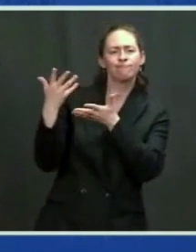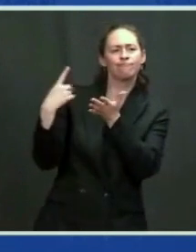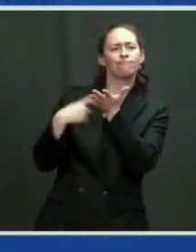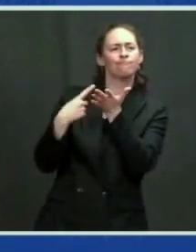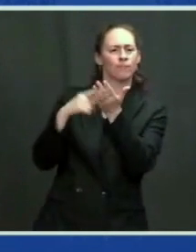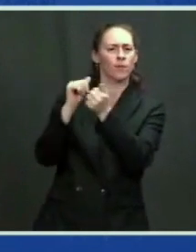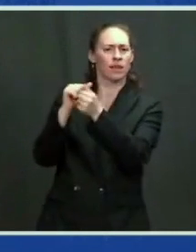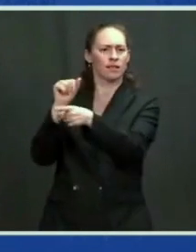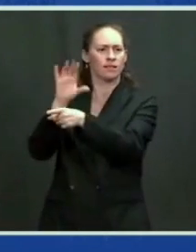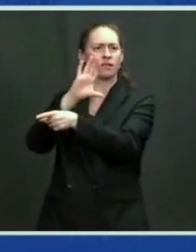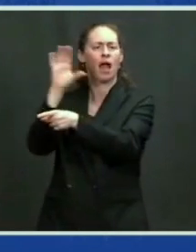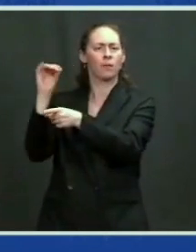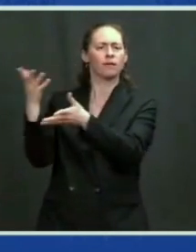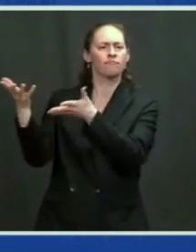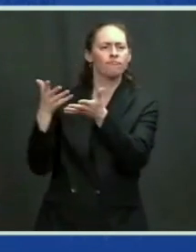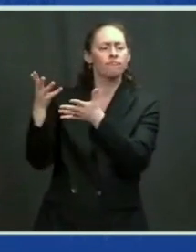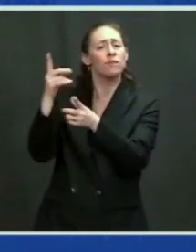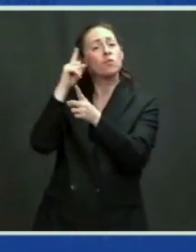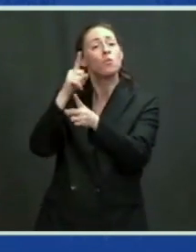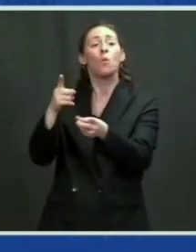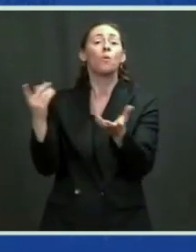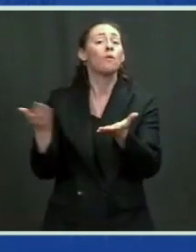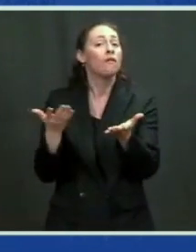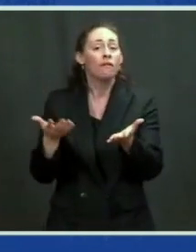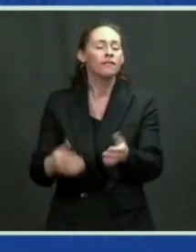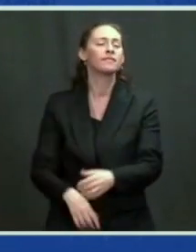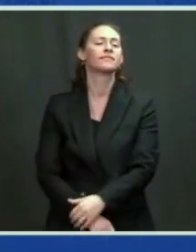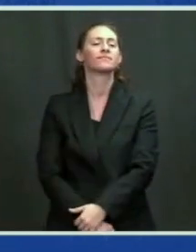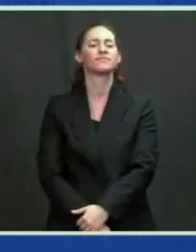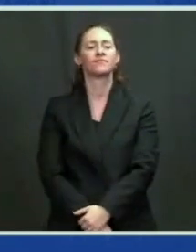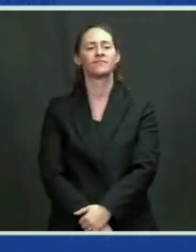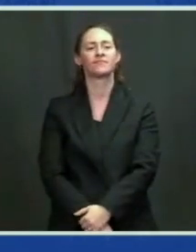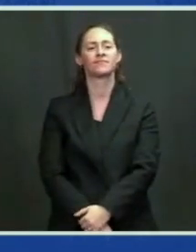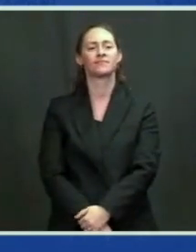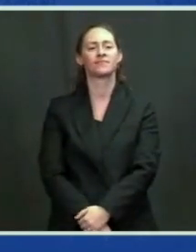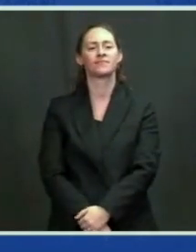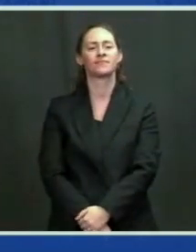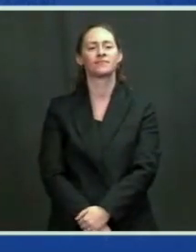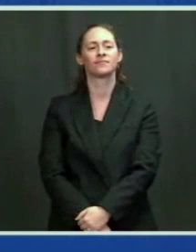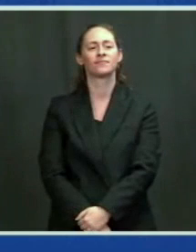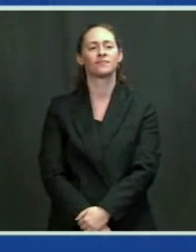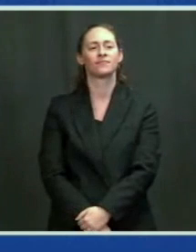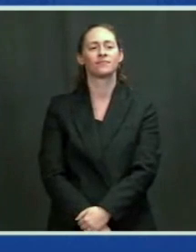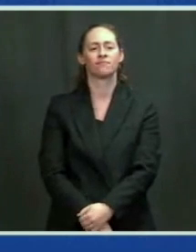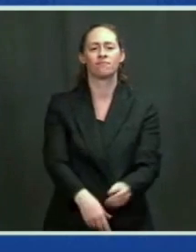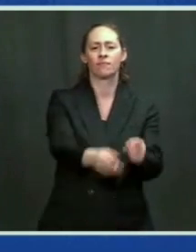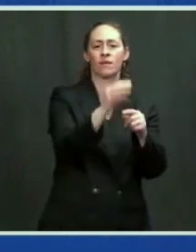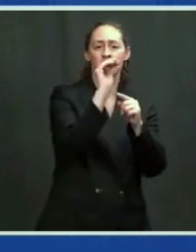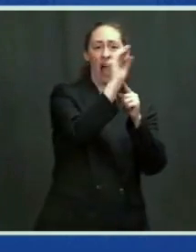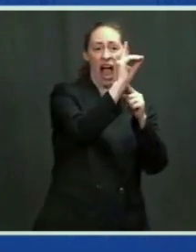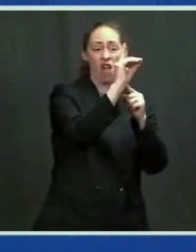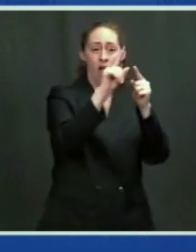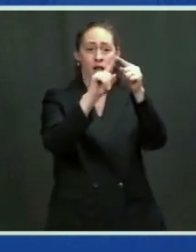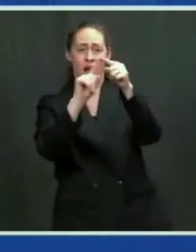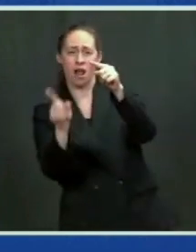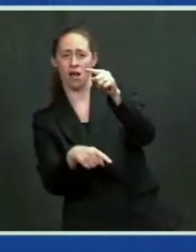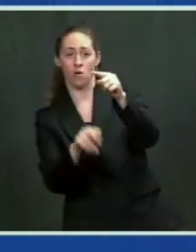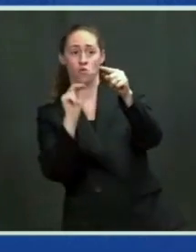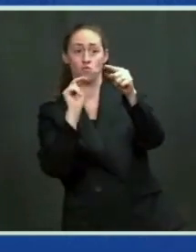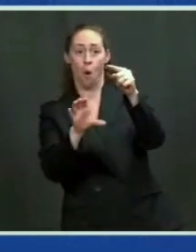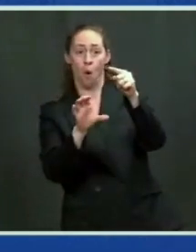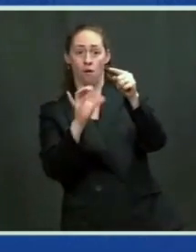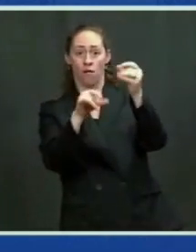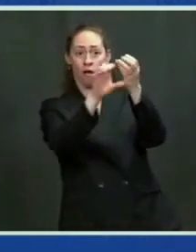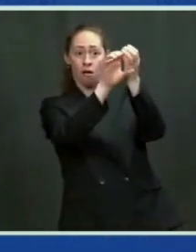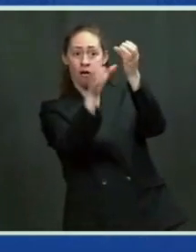under manual control and deliver its existing inventory. In addition, we put in place